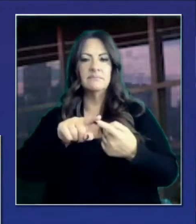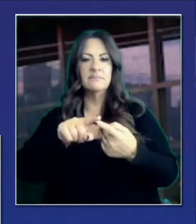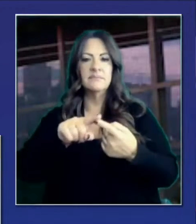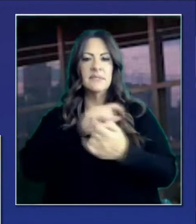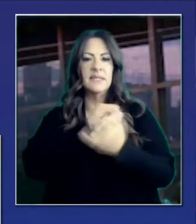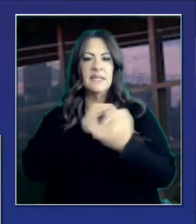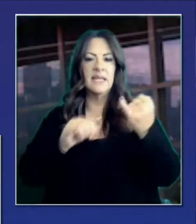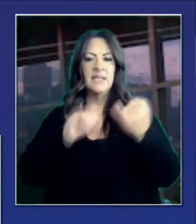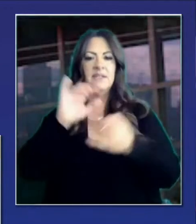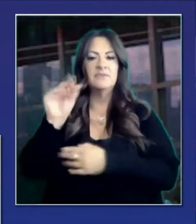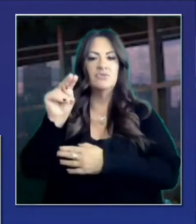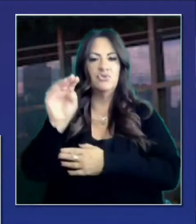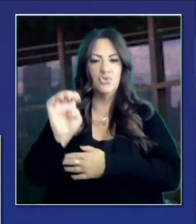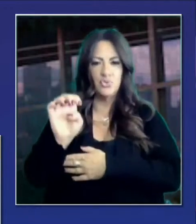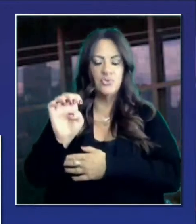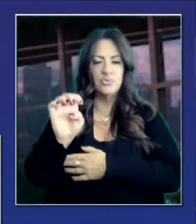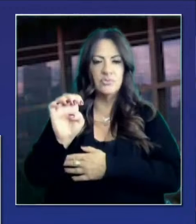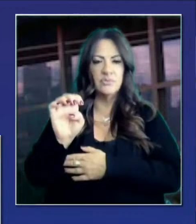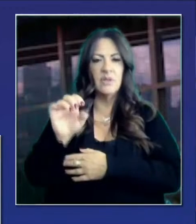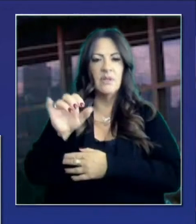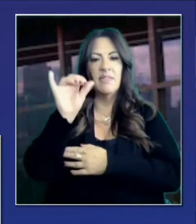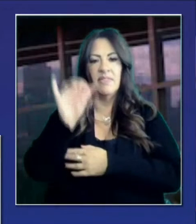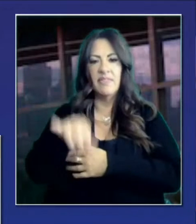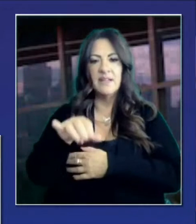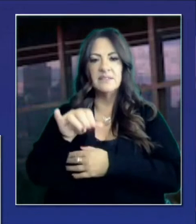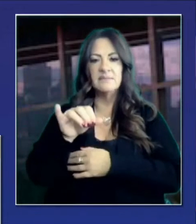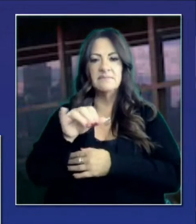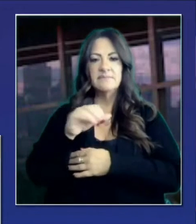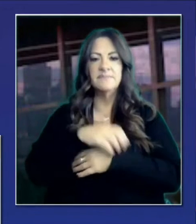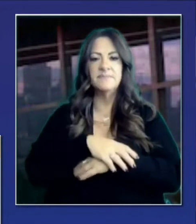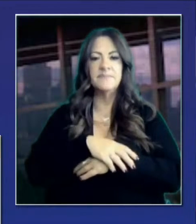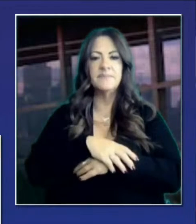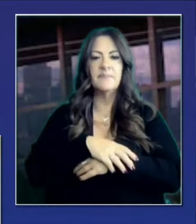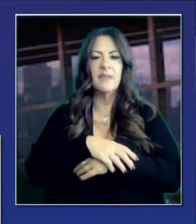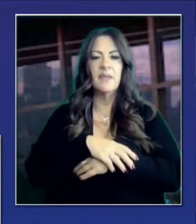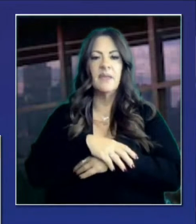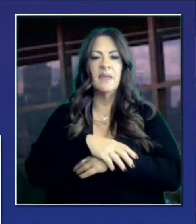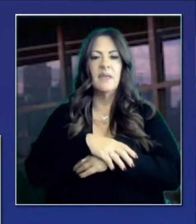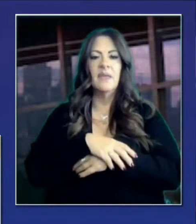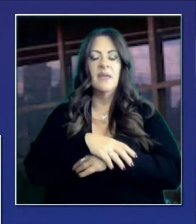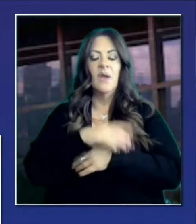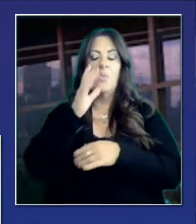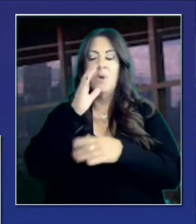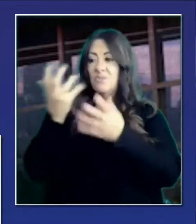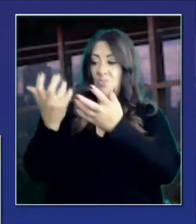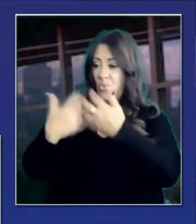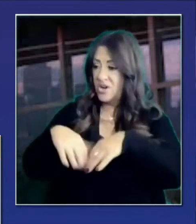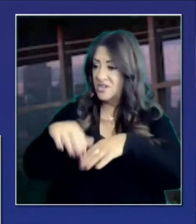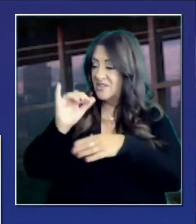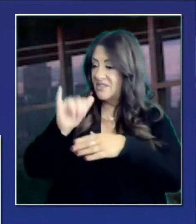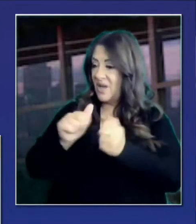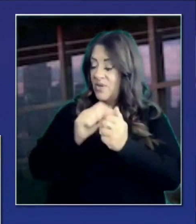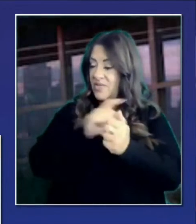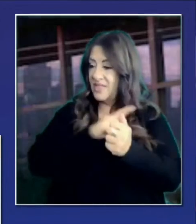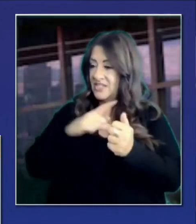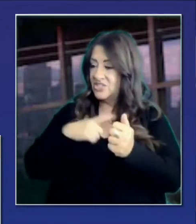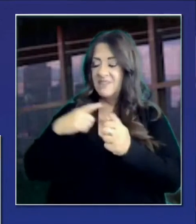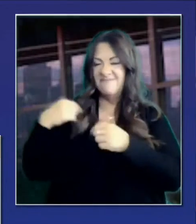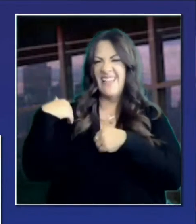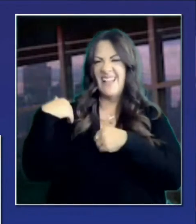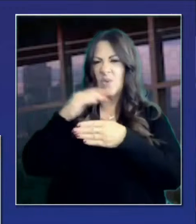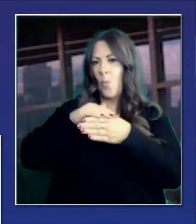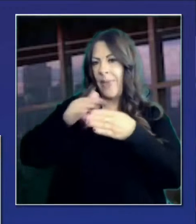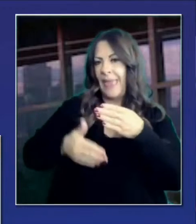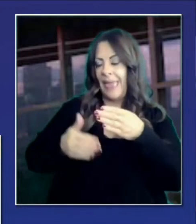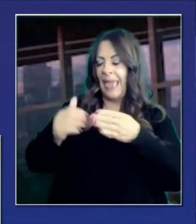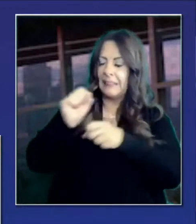period, exclamation, preposition, adjective was worked out. And so we were working through the weekend. I just want to